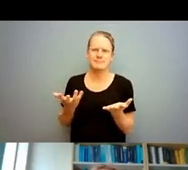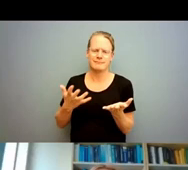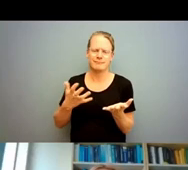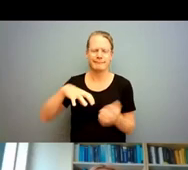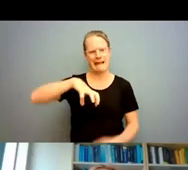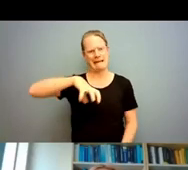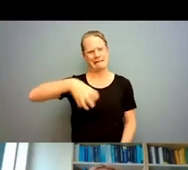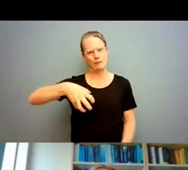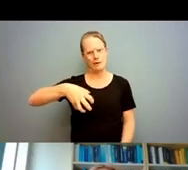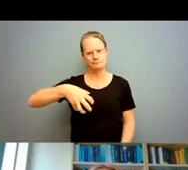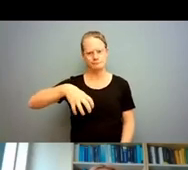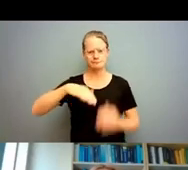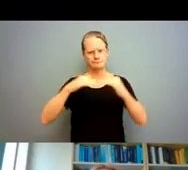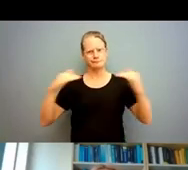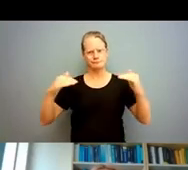level.